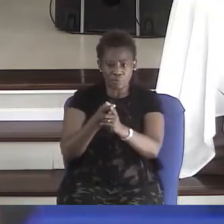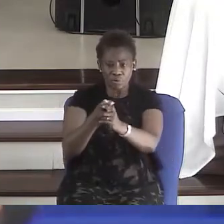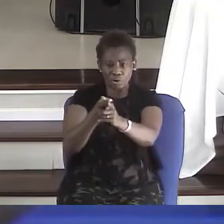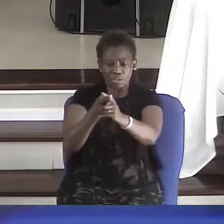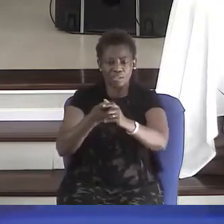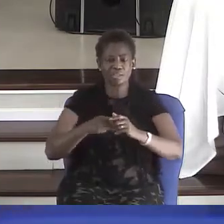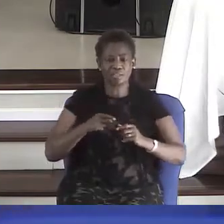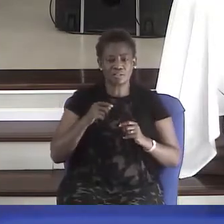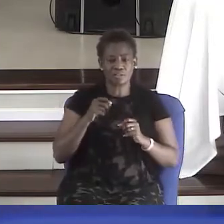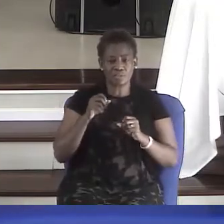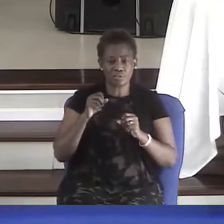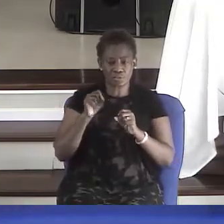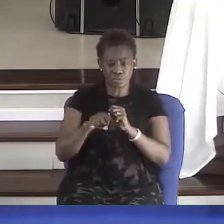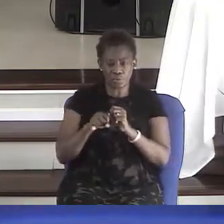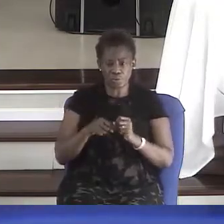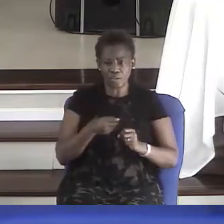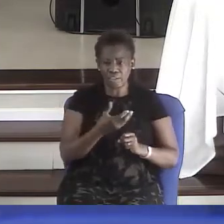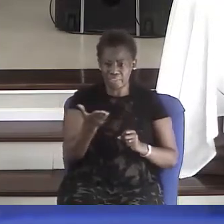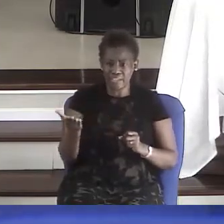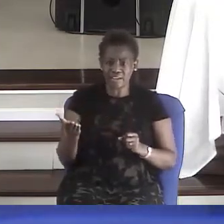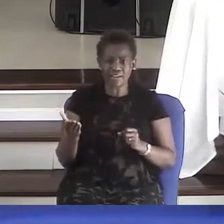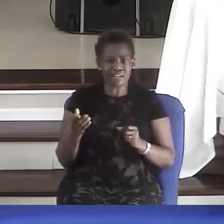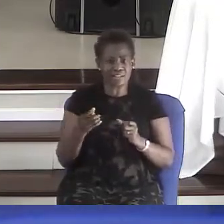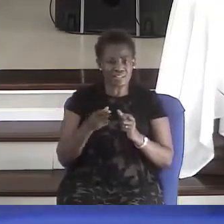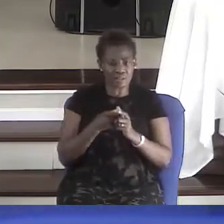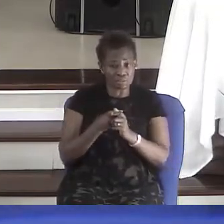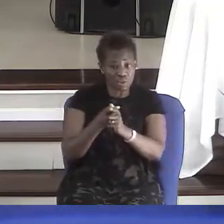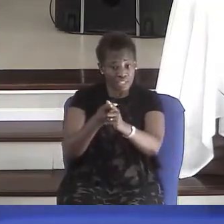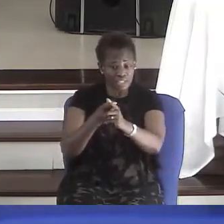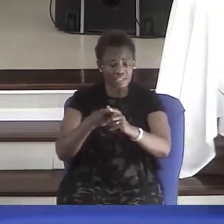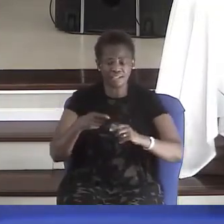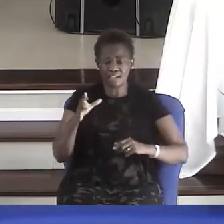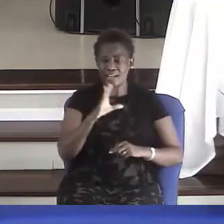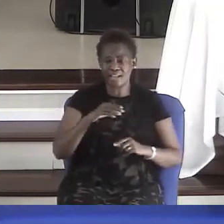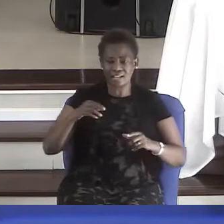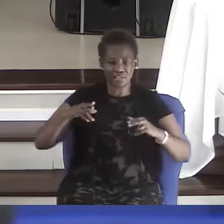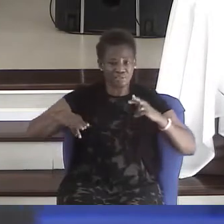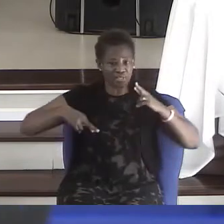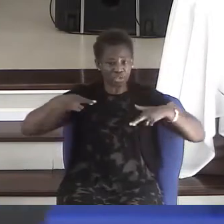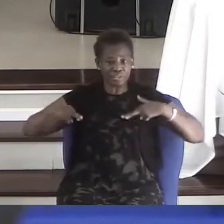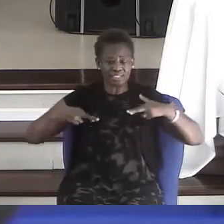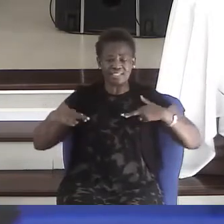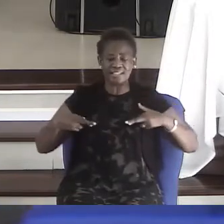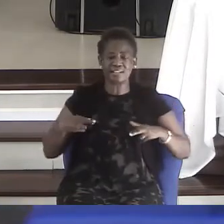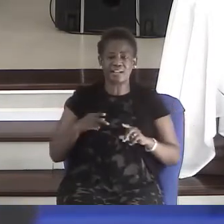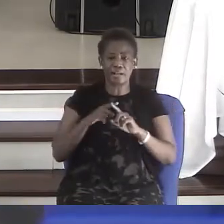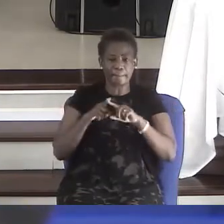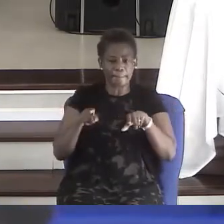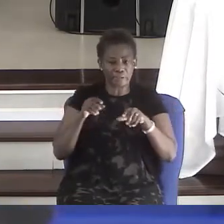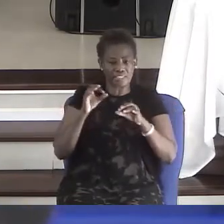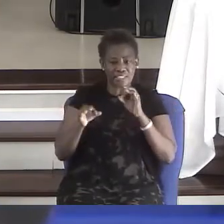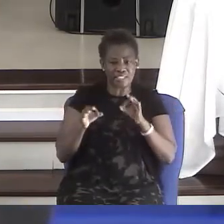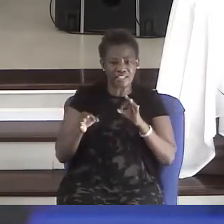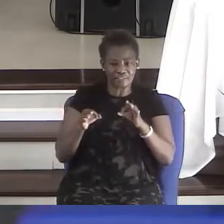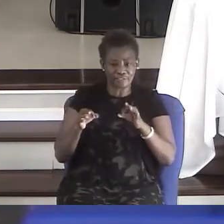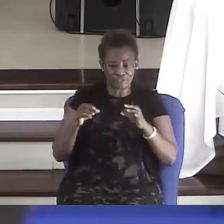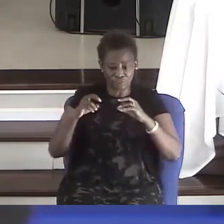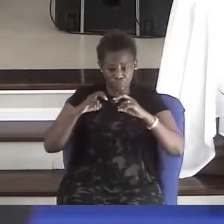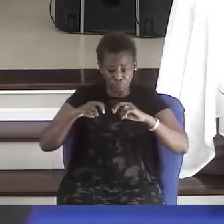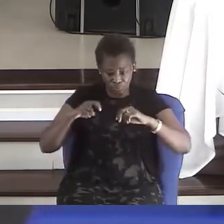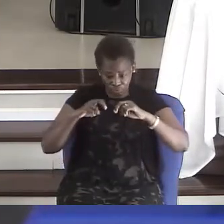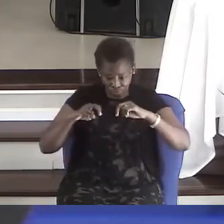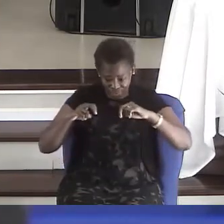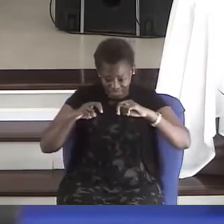in the verse, and there is this rejoicing element in the verse. But if you look carefully in the verse, you will